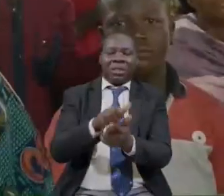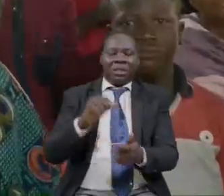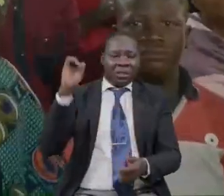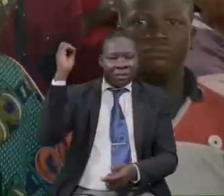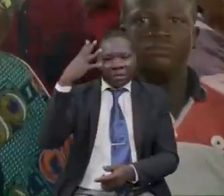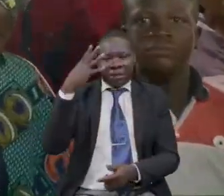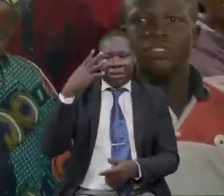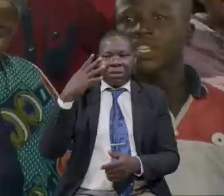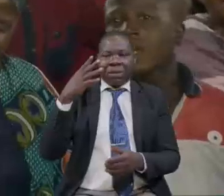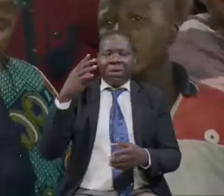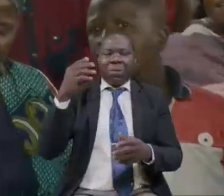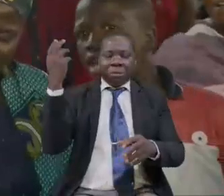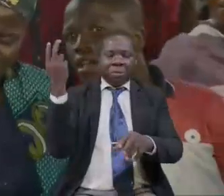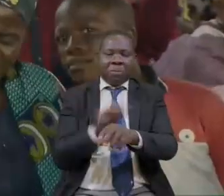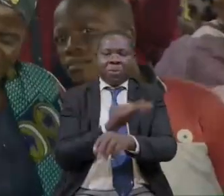Multiplied grace.